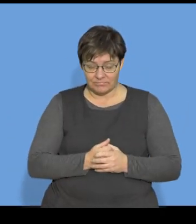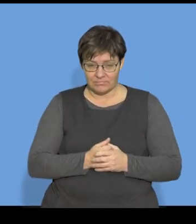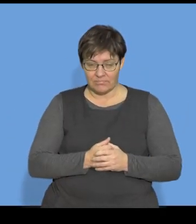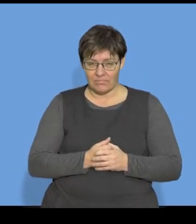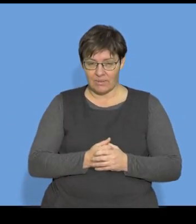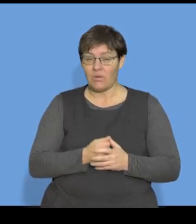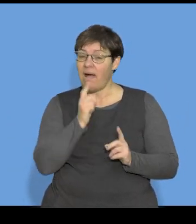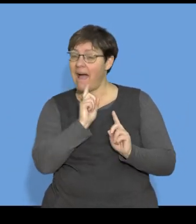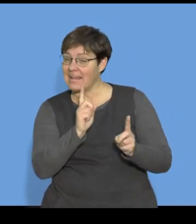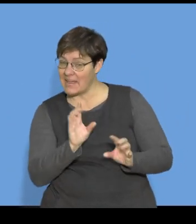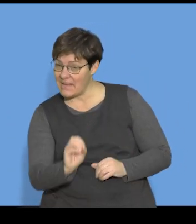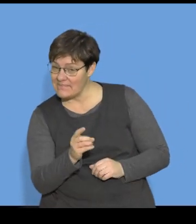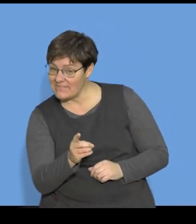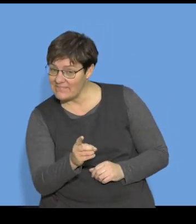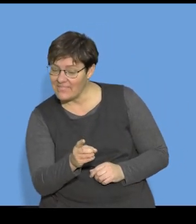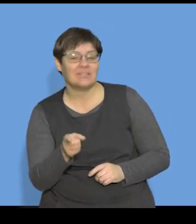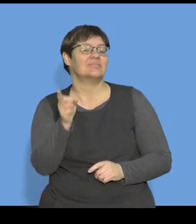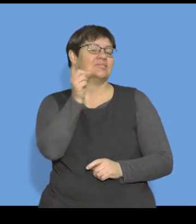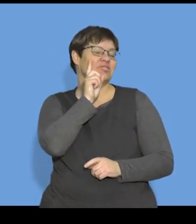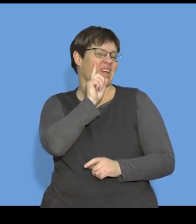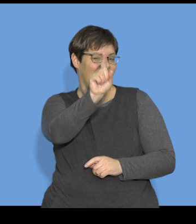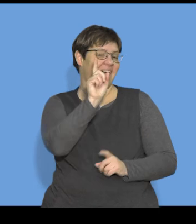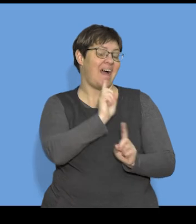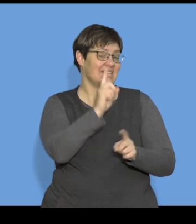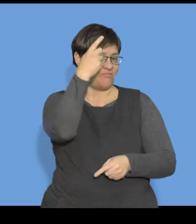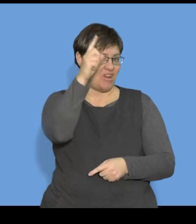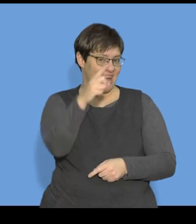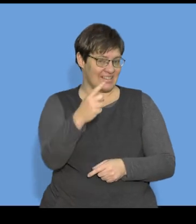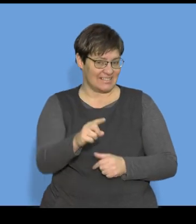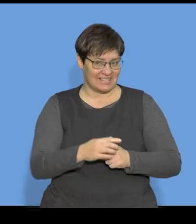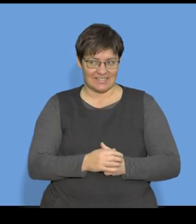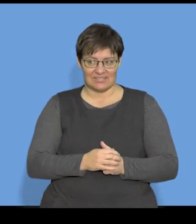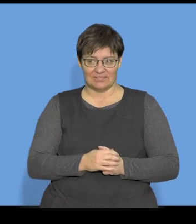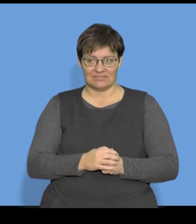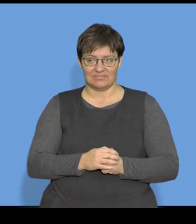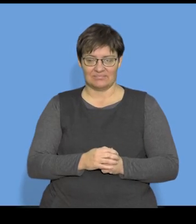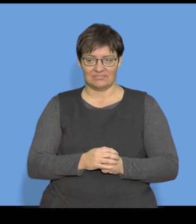I believe you've got answers now. Let's check if your answers are correct.